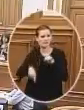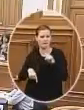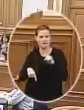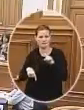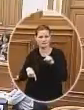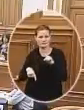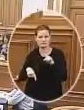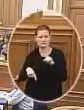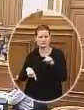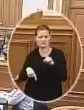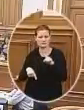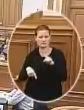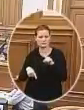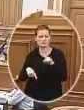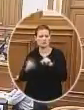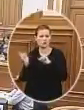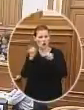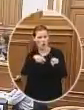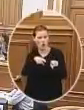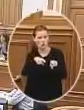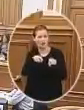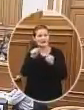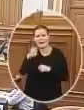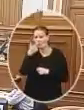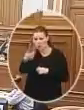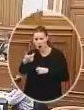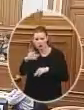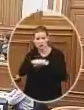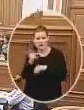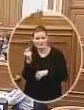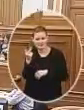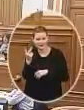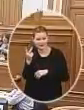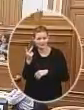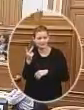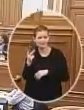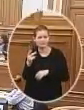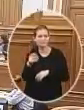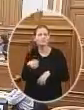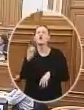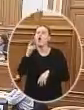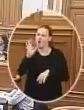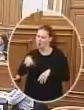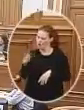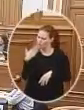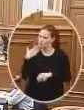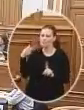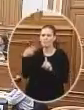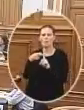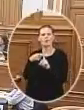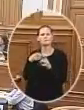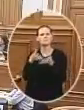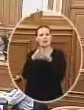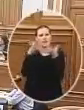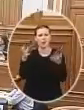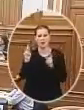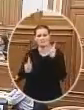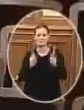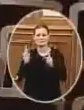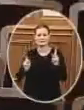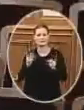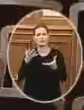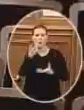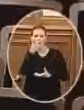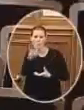don't want to fight the crowds for that? Another good point that I didn't mention in my presentation. There are a lot of people who would like to watch